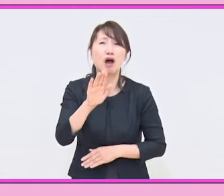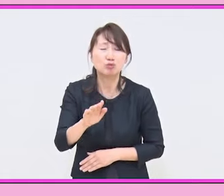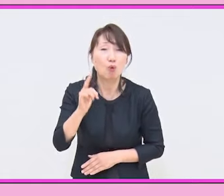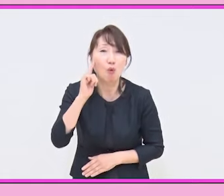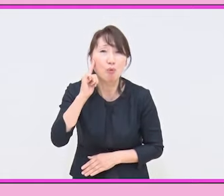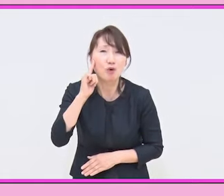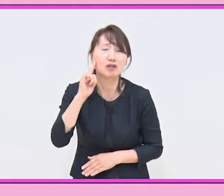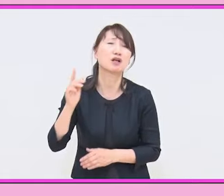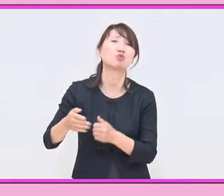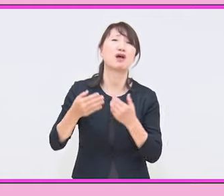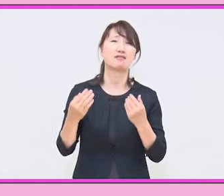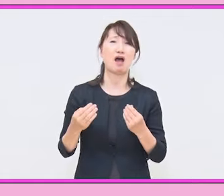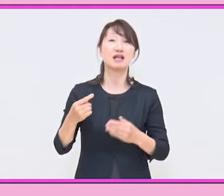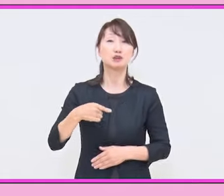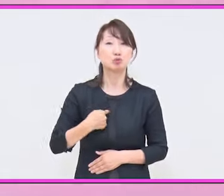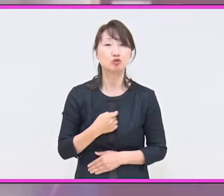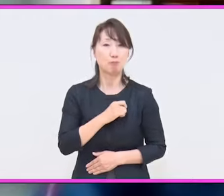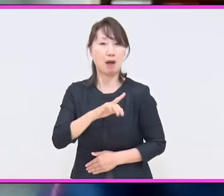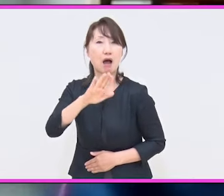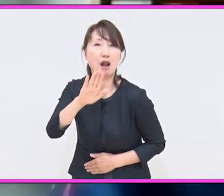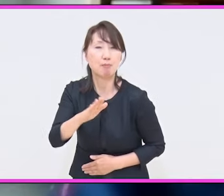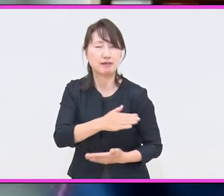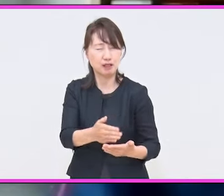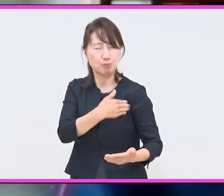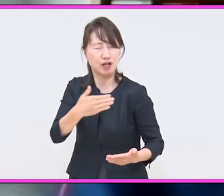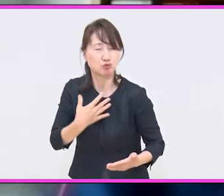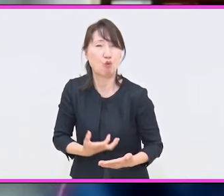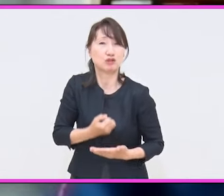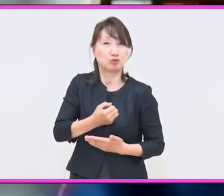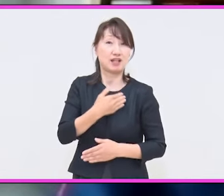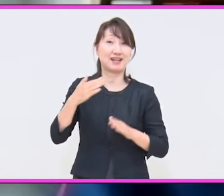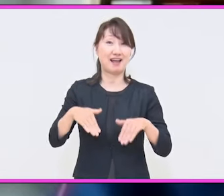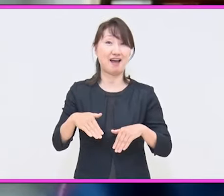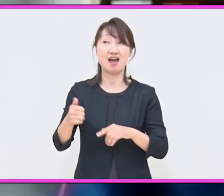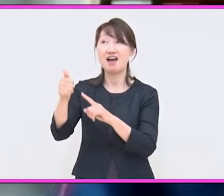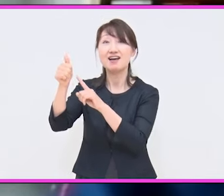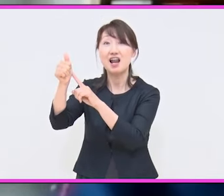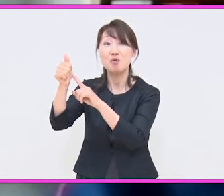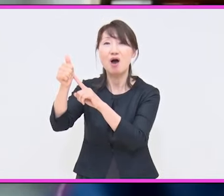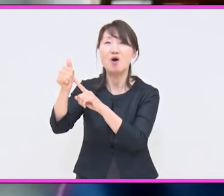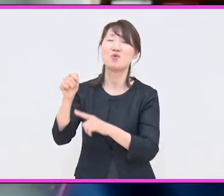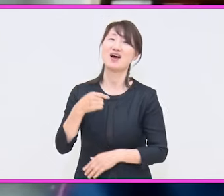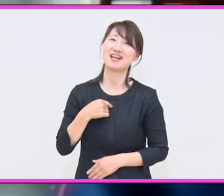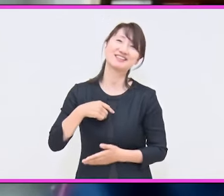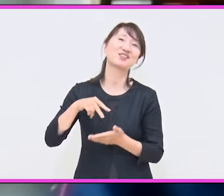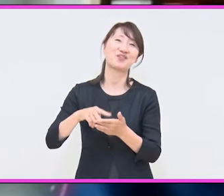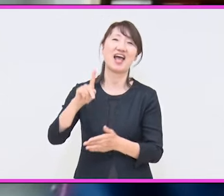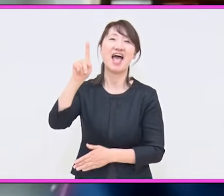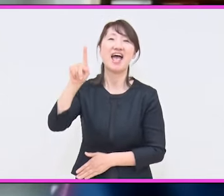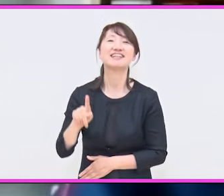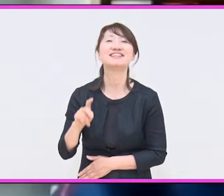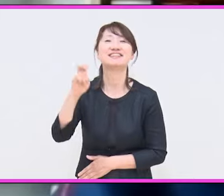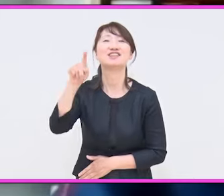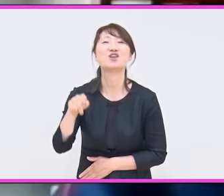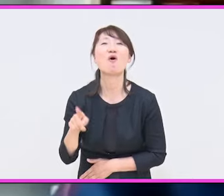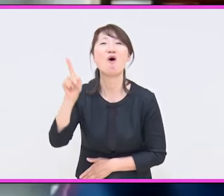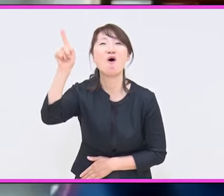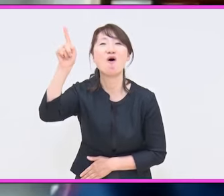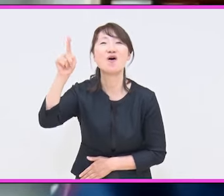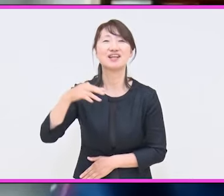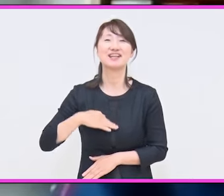if I really wanted to. And he was my hero then when I was young, and he is my hero